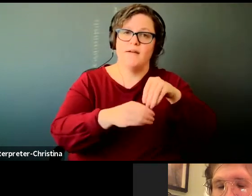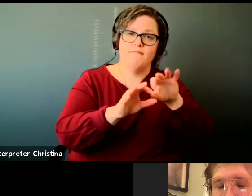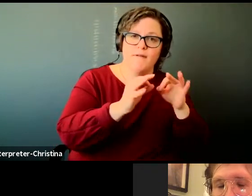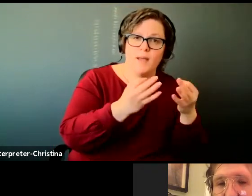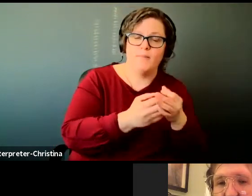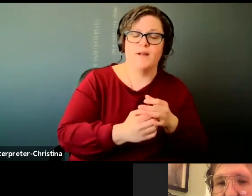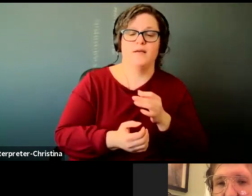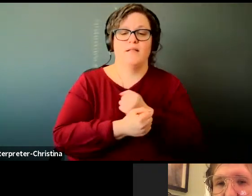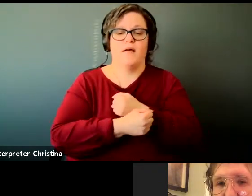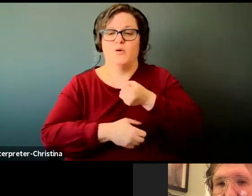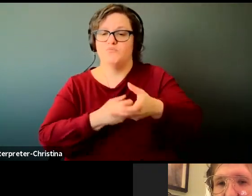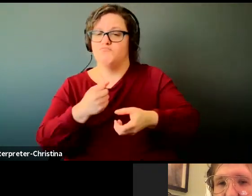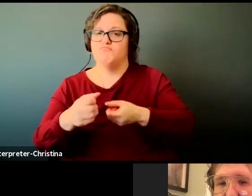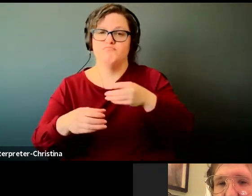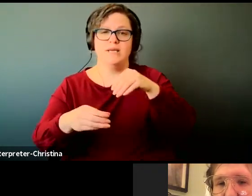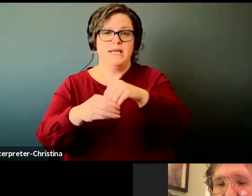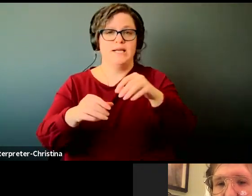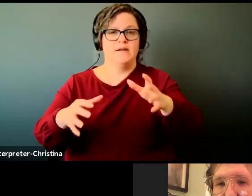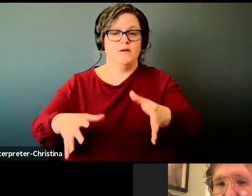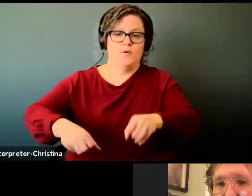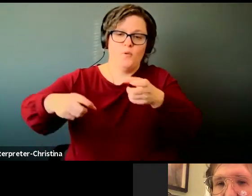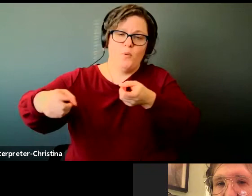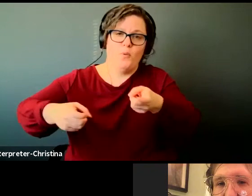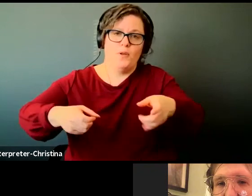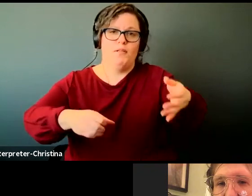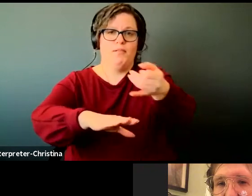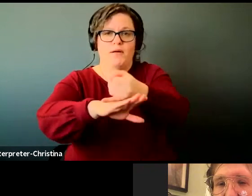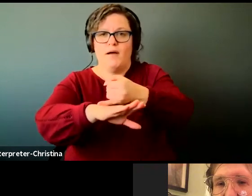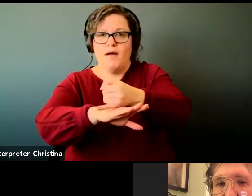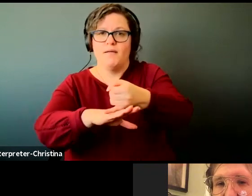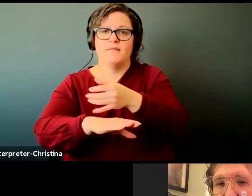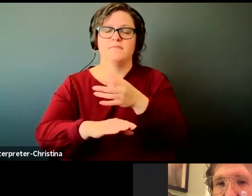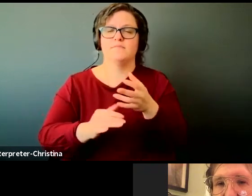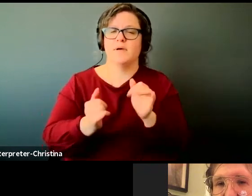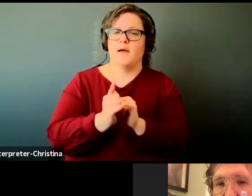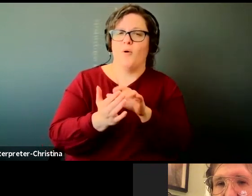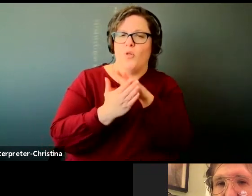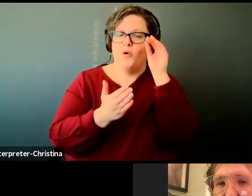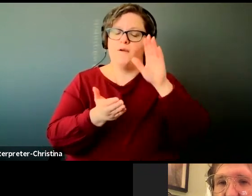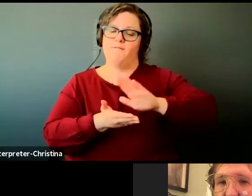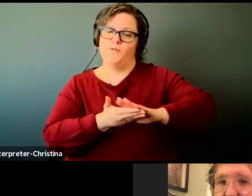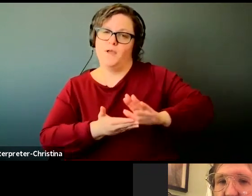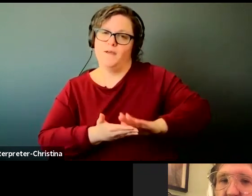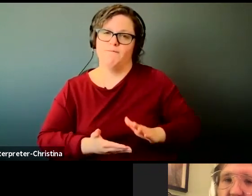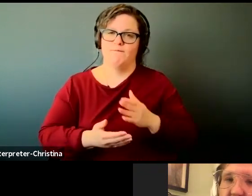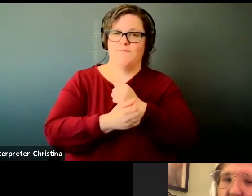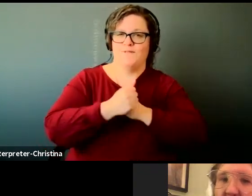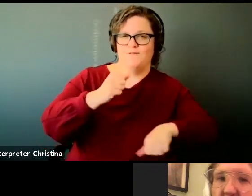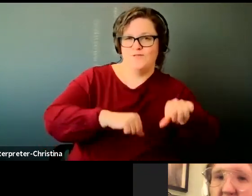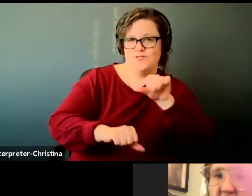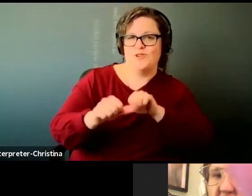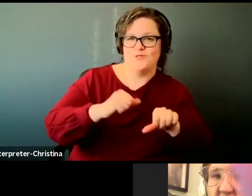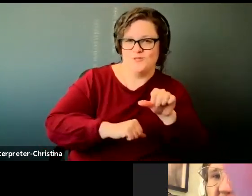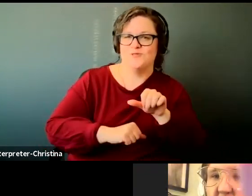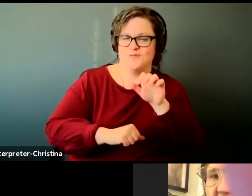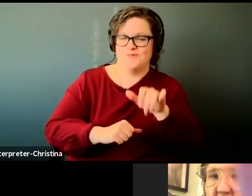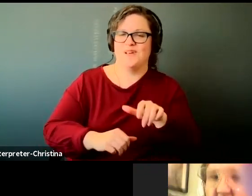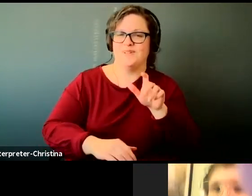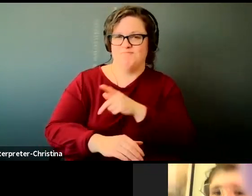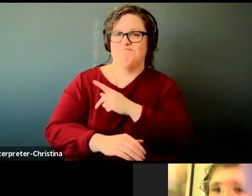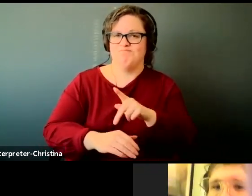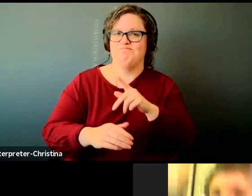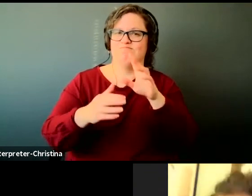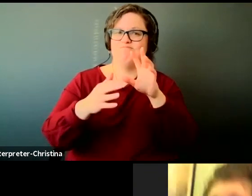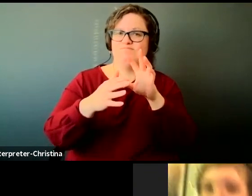learn to love themselves and also for the family to forgive and love each other. So those are the stories. That's the gist of